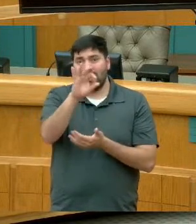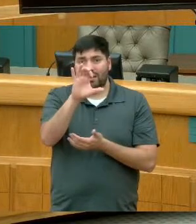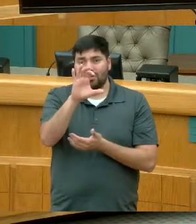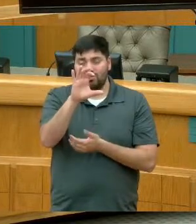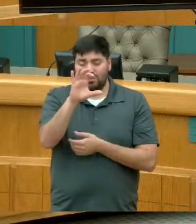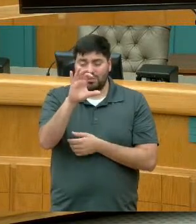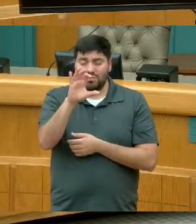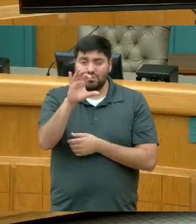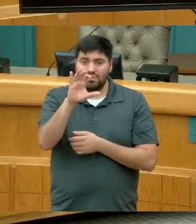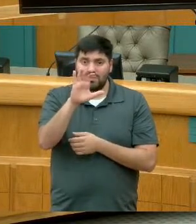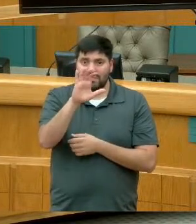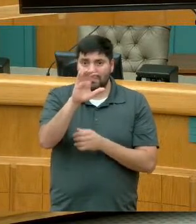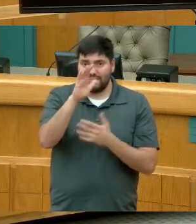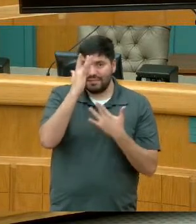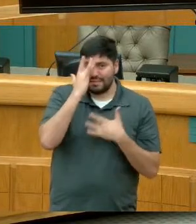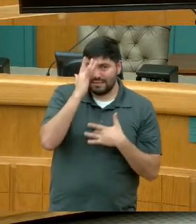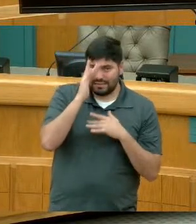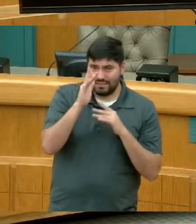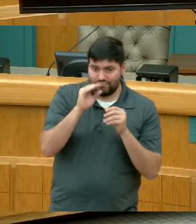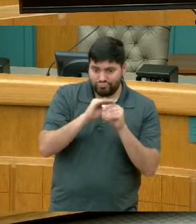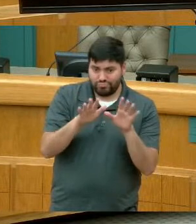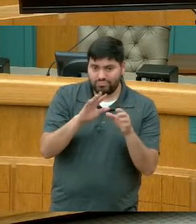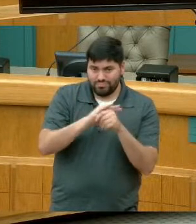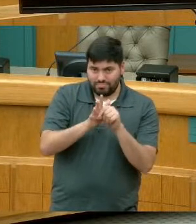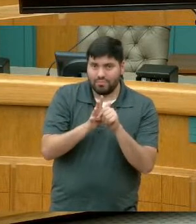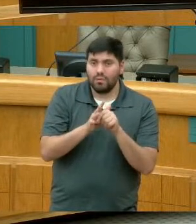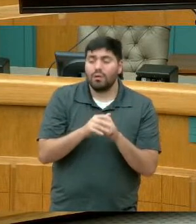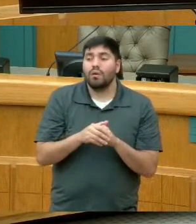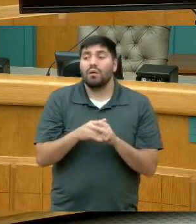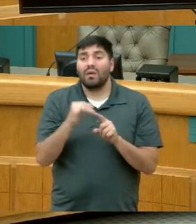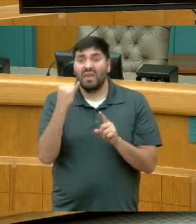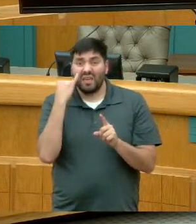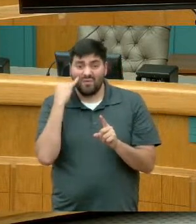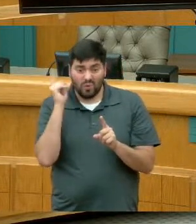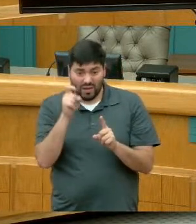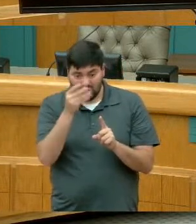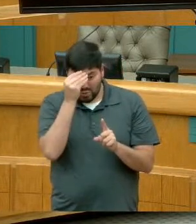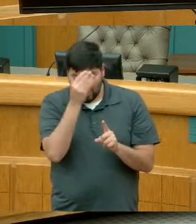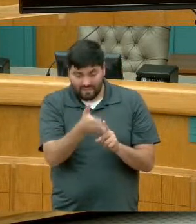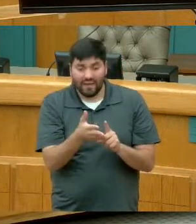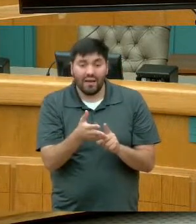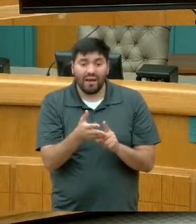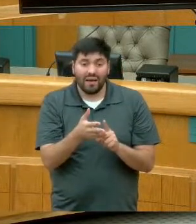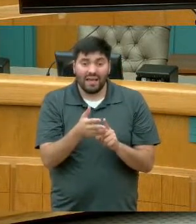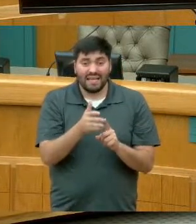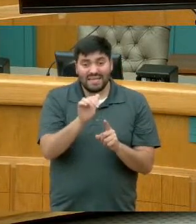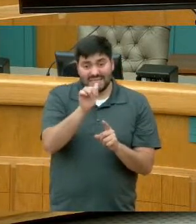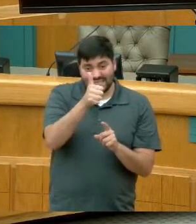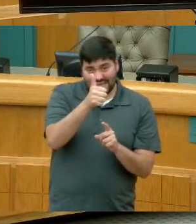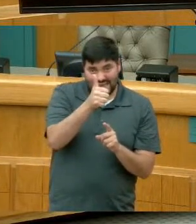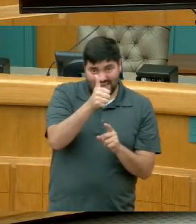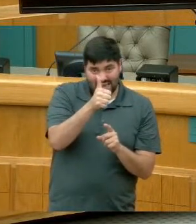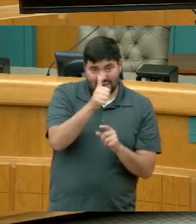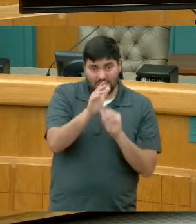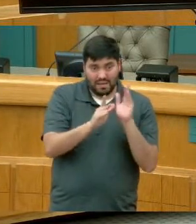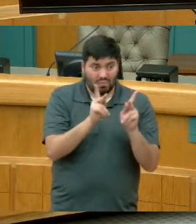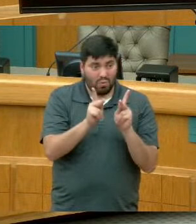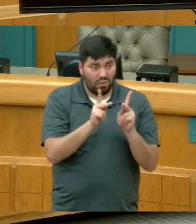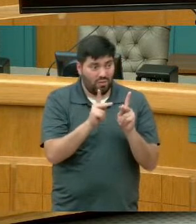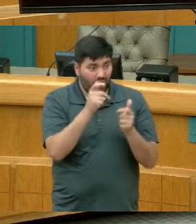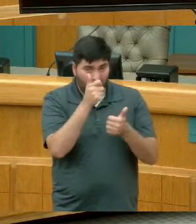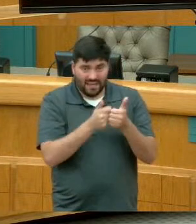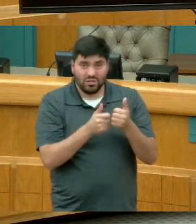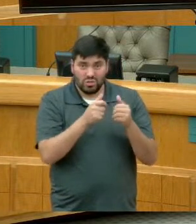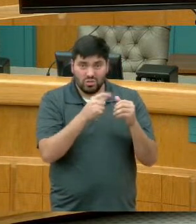cases. If you look at those cases and you consider if we just had to notify 10 people from each case that they came